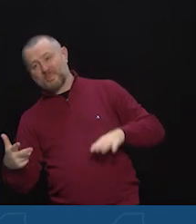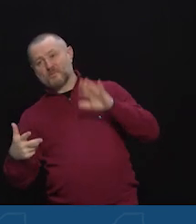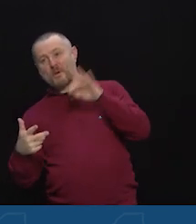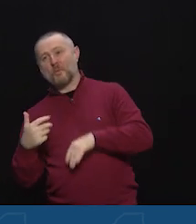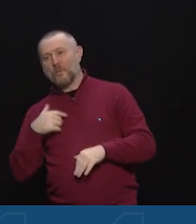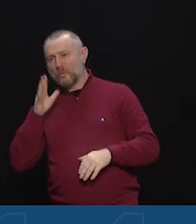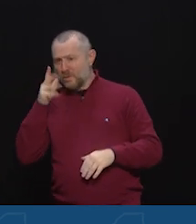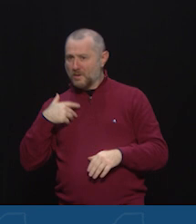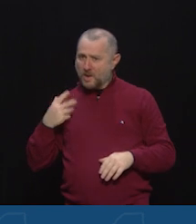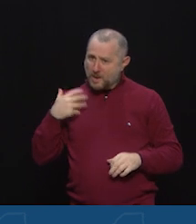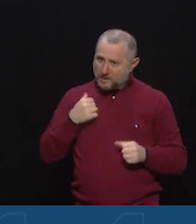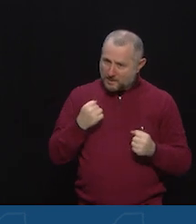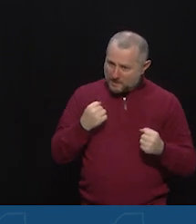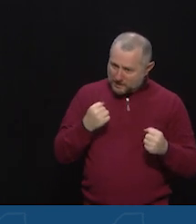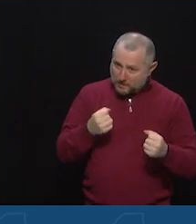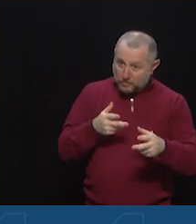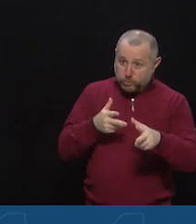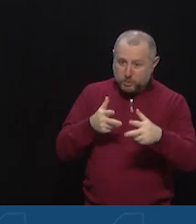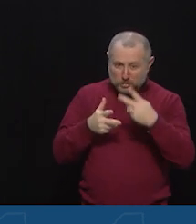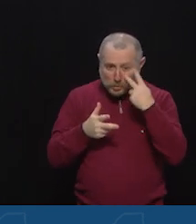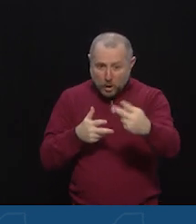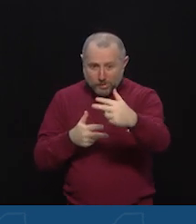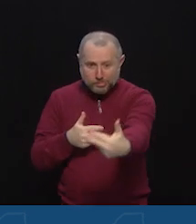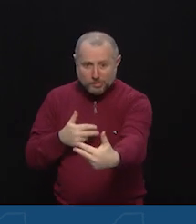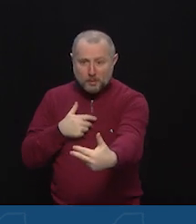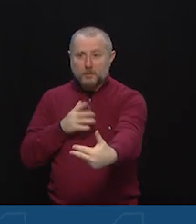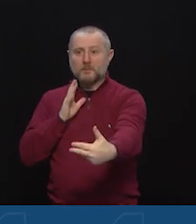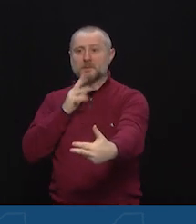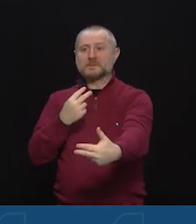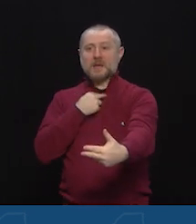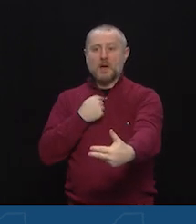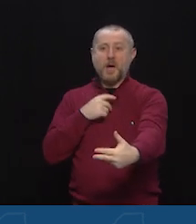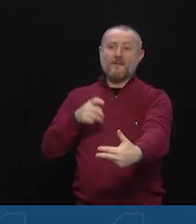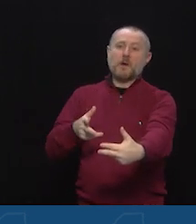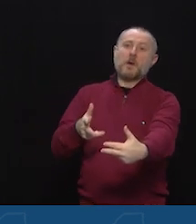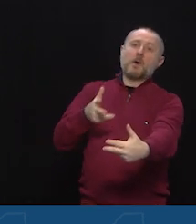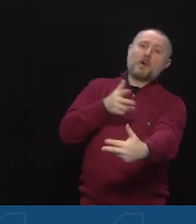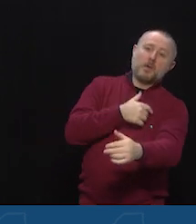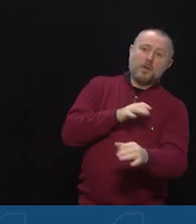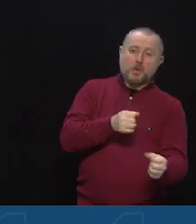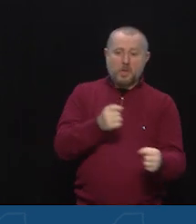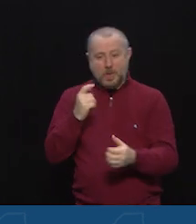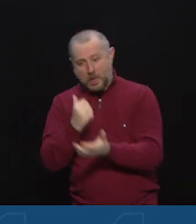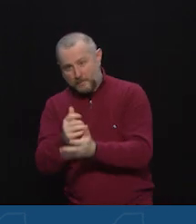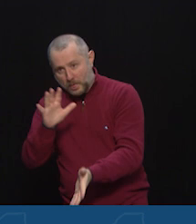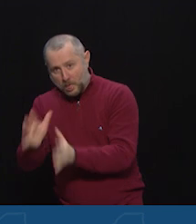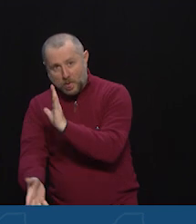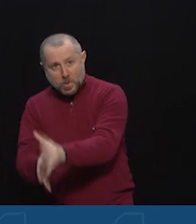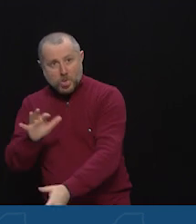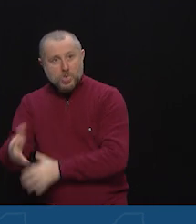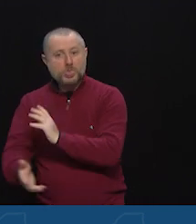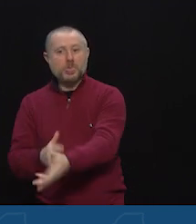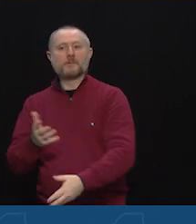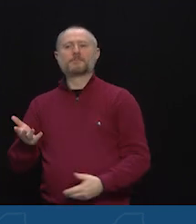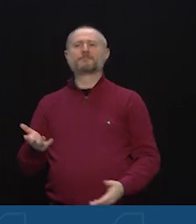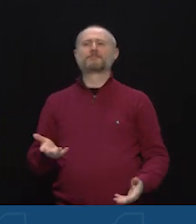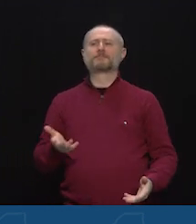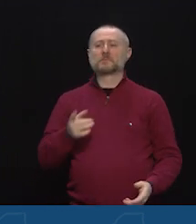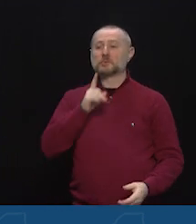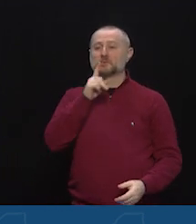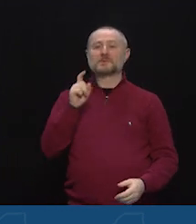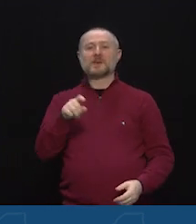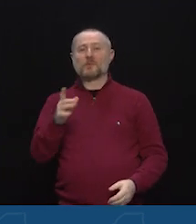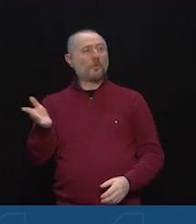road with our truck to help motorists who are stranded, who are in cars, who should not be out on the